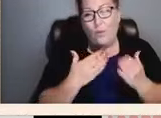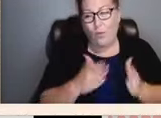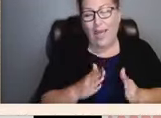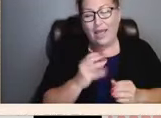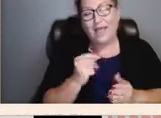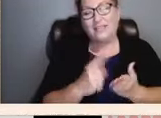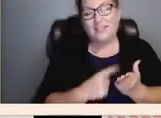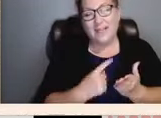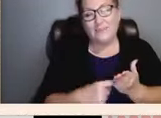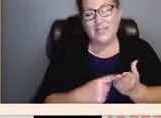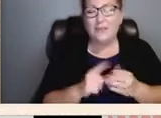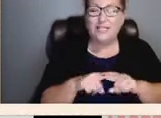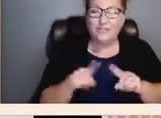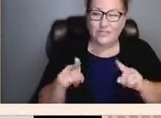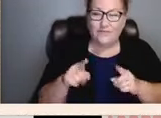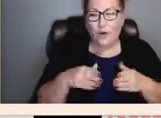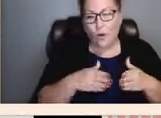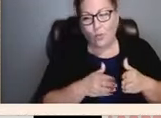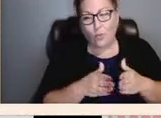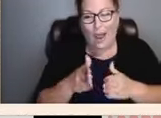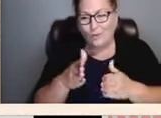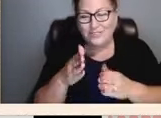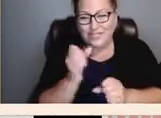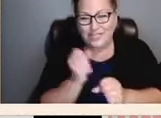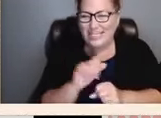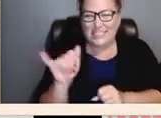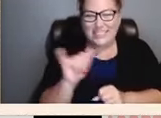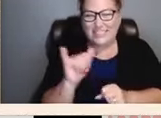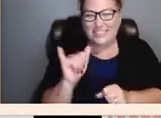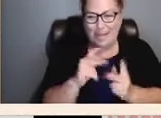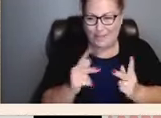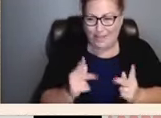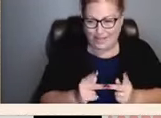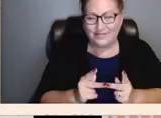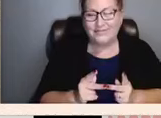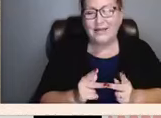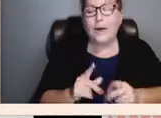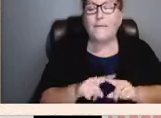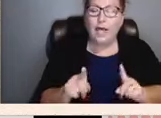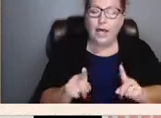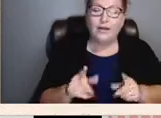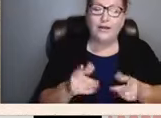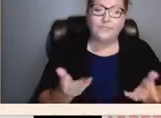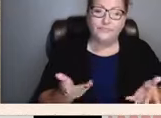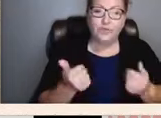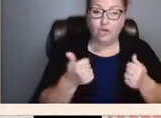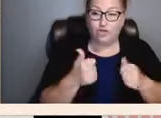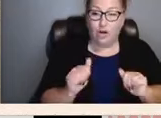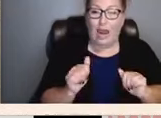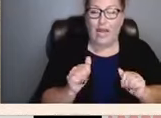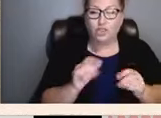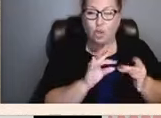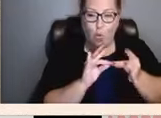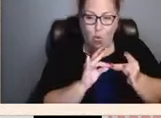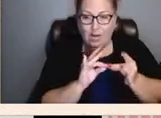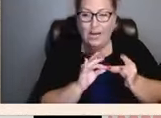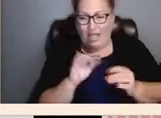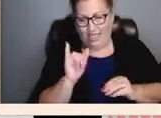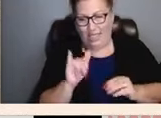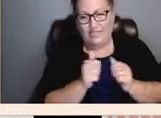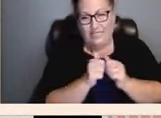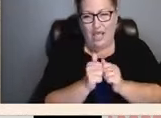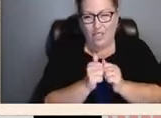different routes to get to the same place, but trying to coordinate that together.